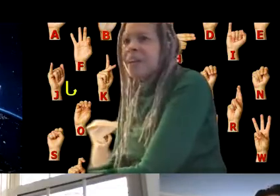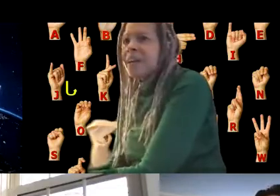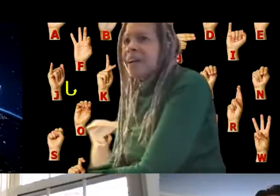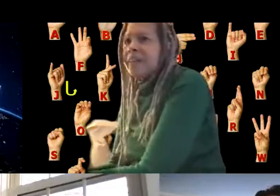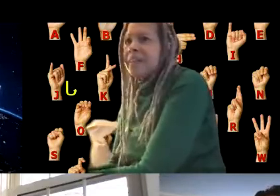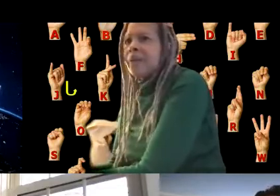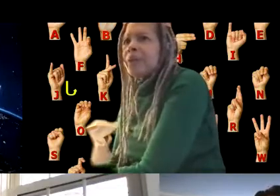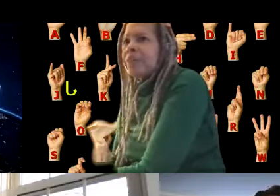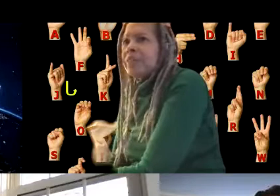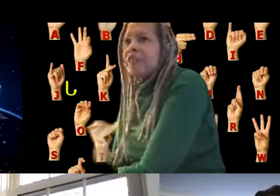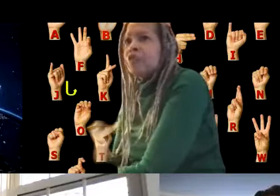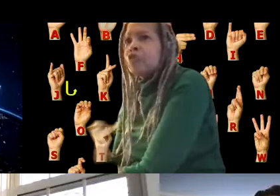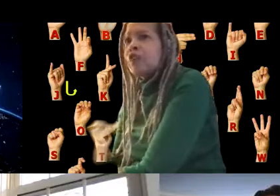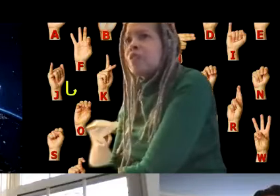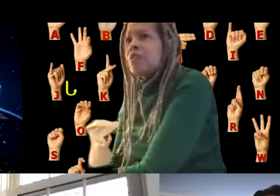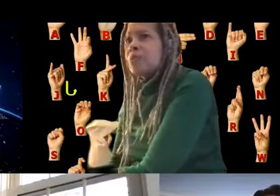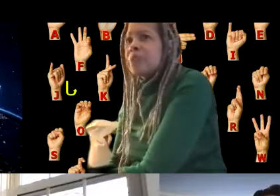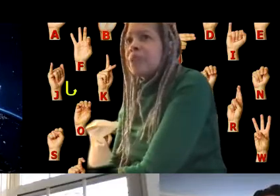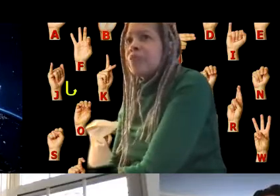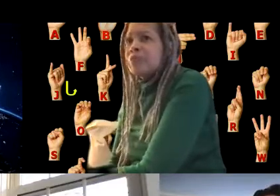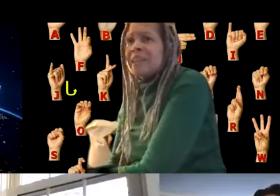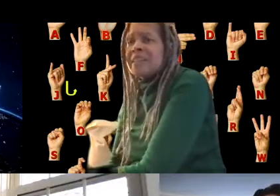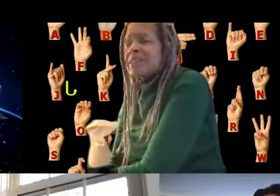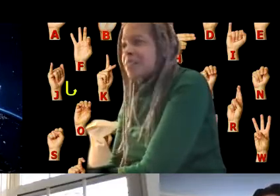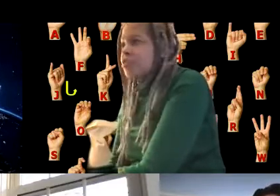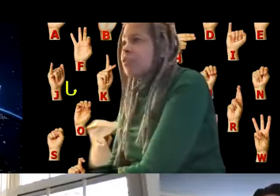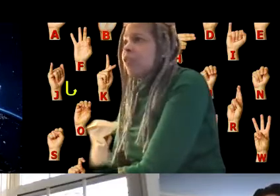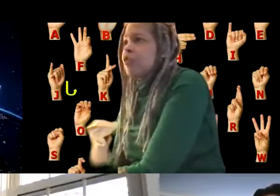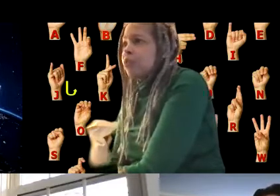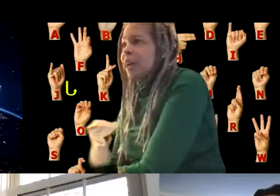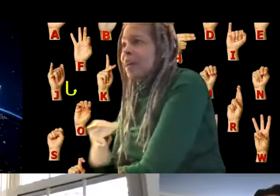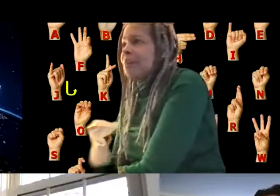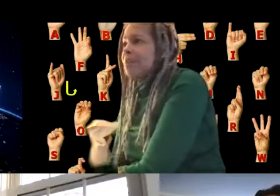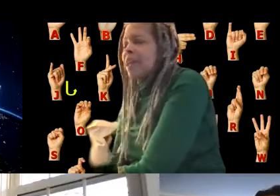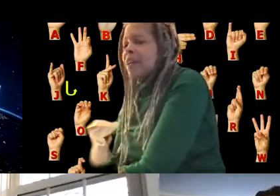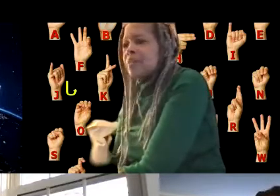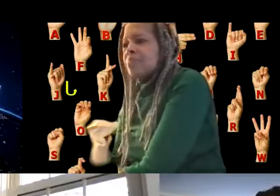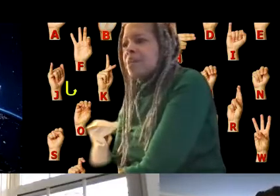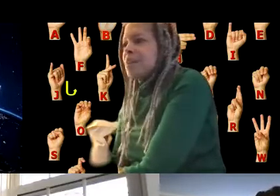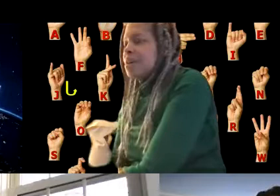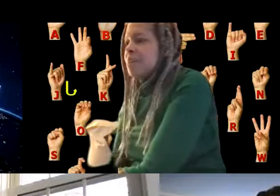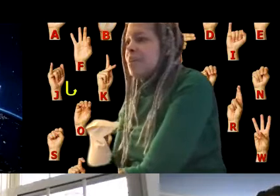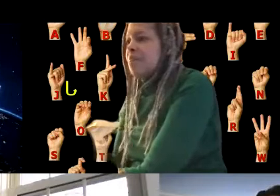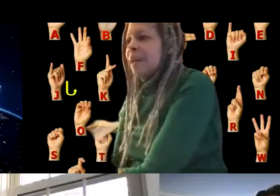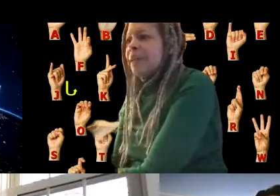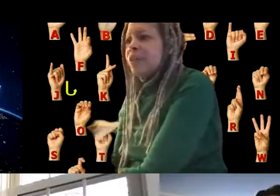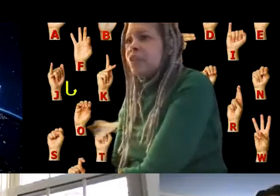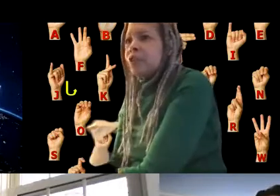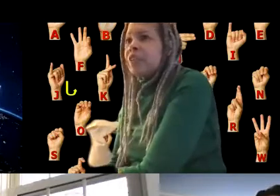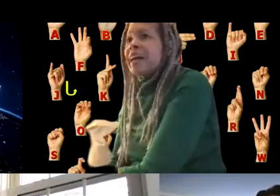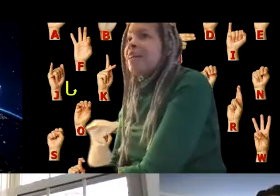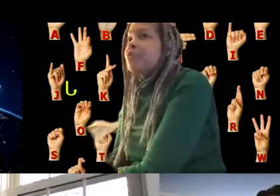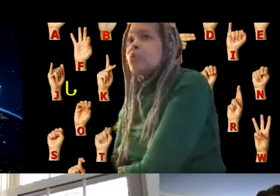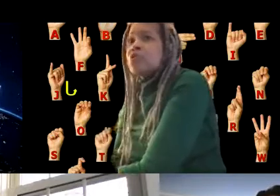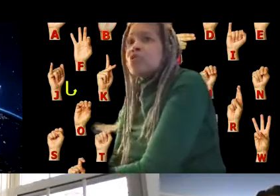something. And that we still struggle with race in such a large way. And to me, and my narrow little